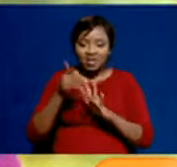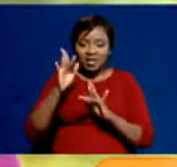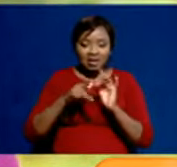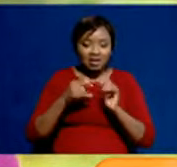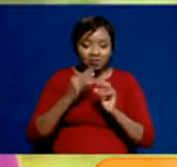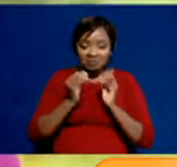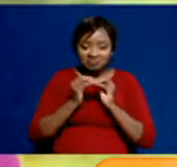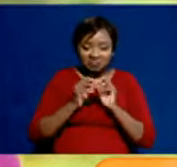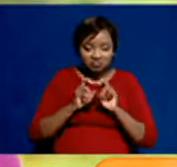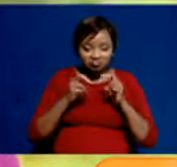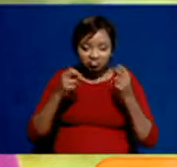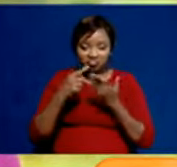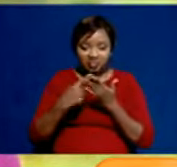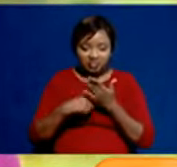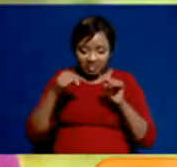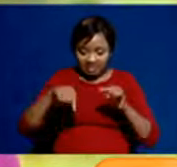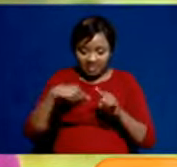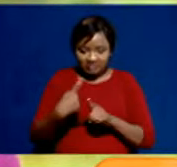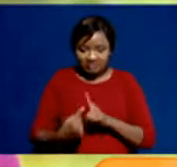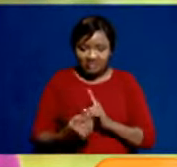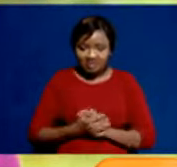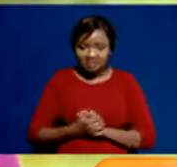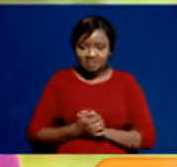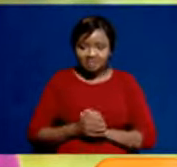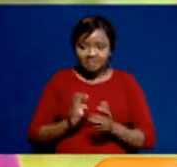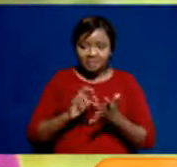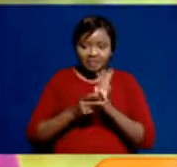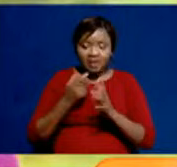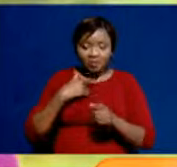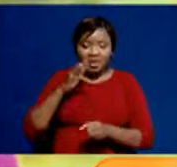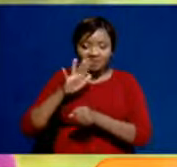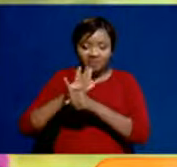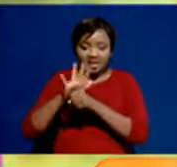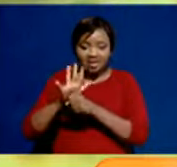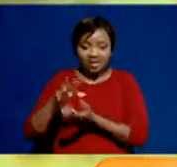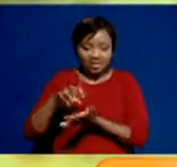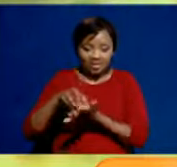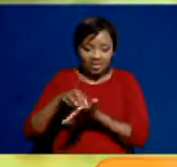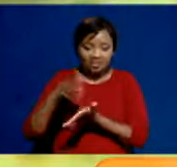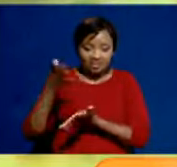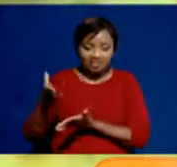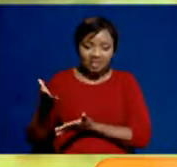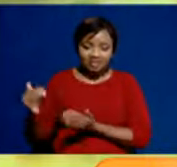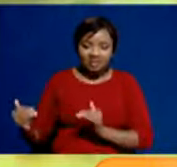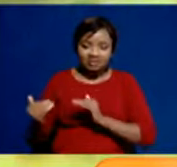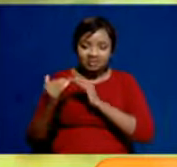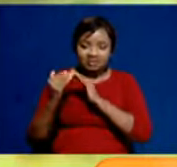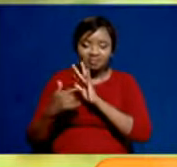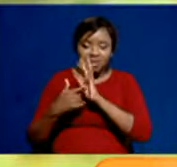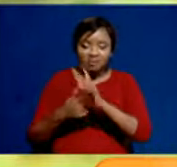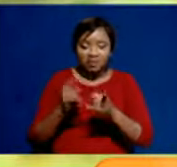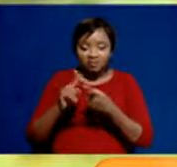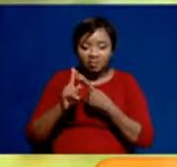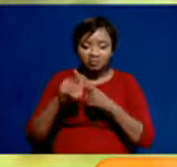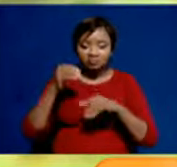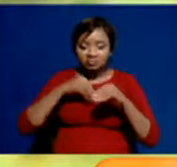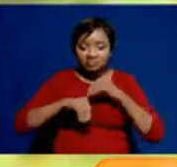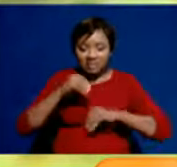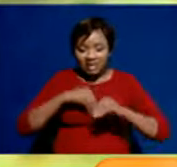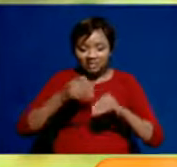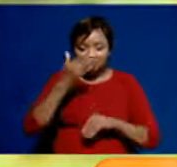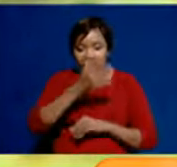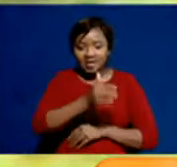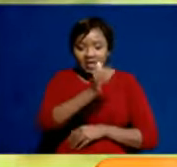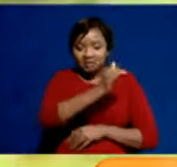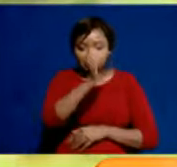sitting this year. So cases are pending. There are cases arising from the election in Tanzania,